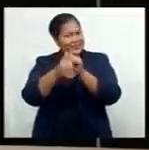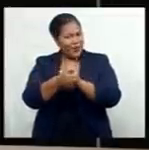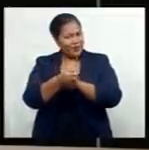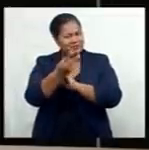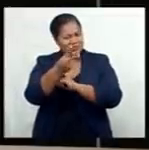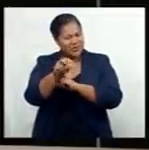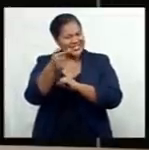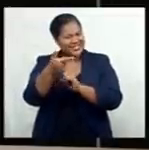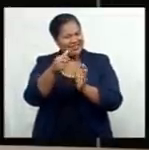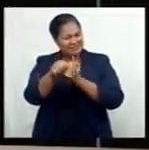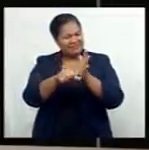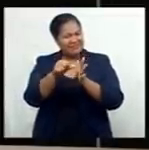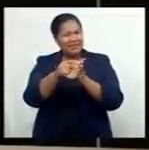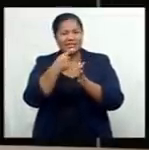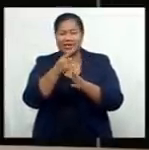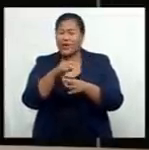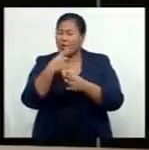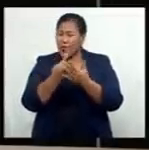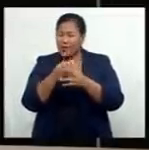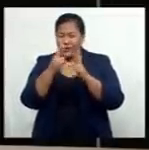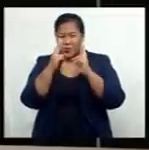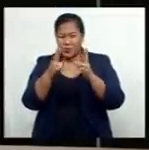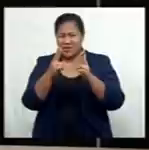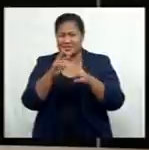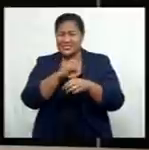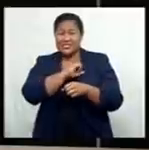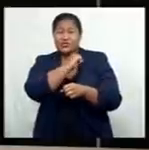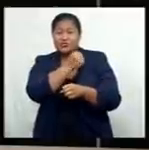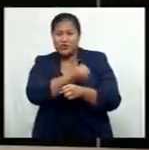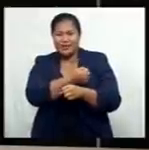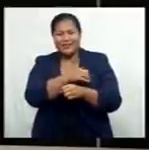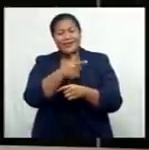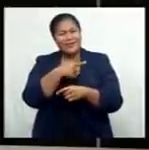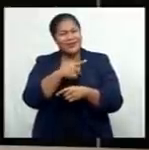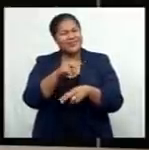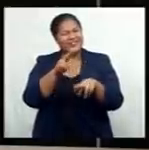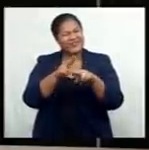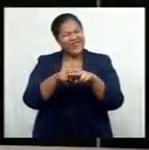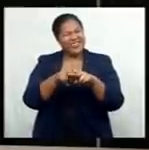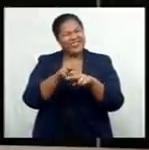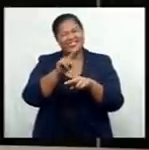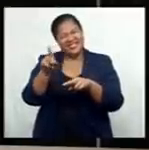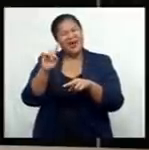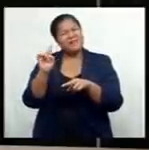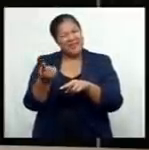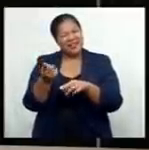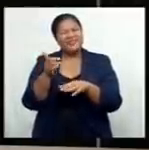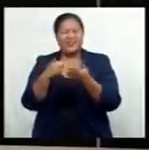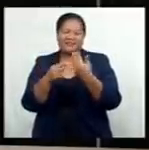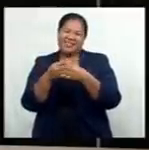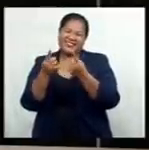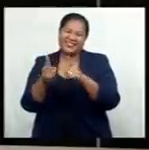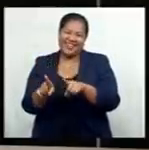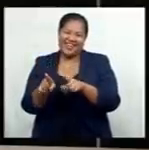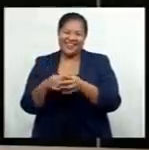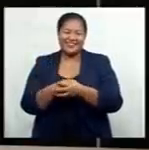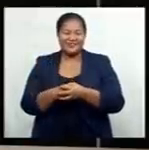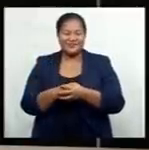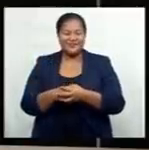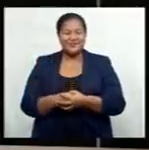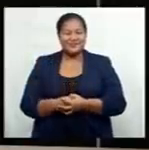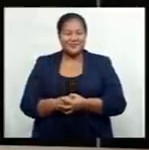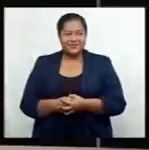27-year-old says he only wished his pillar of strength, his late father, was there to witness his success on the world stage. Vinina